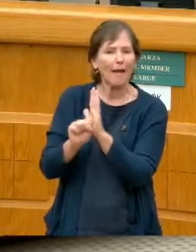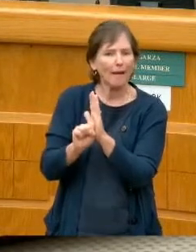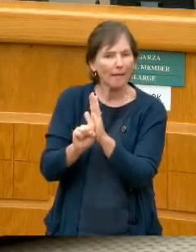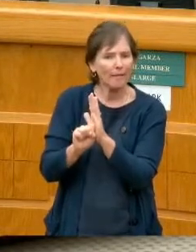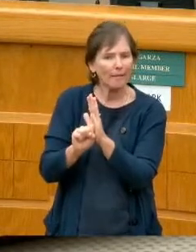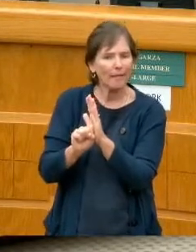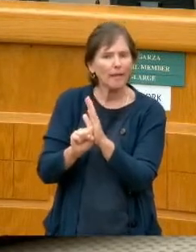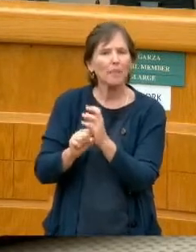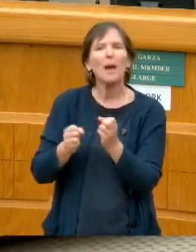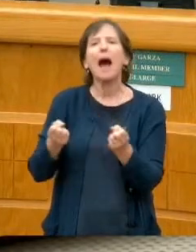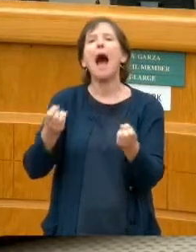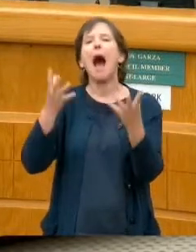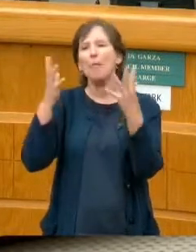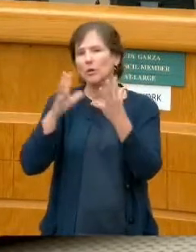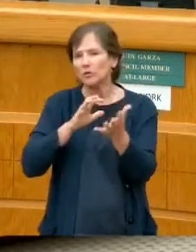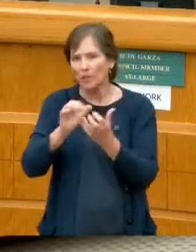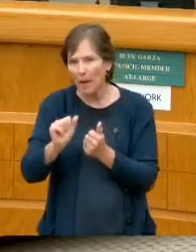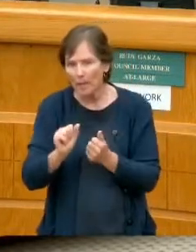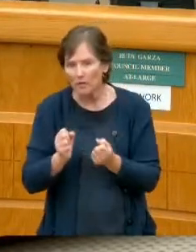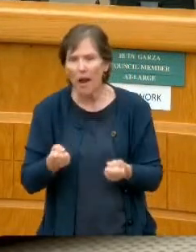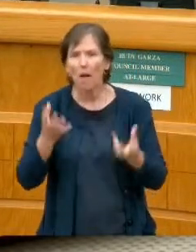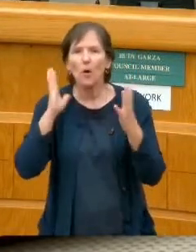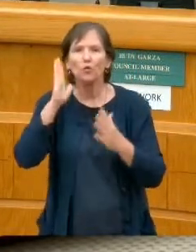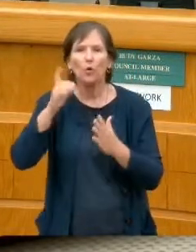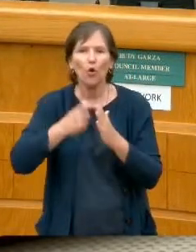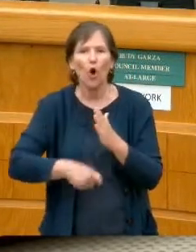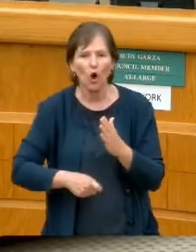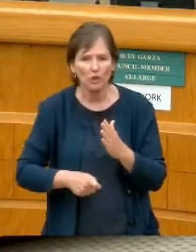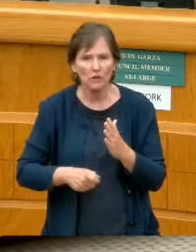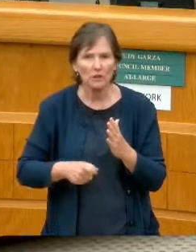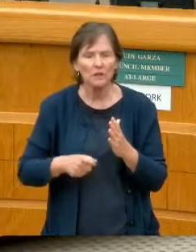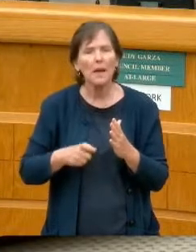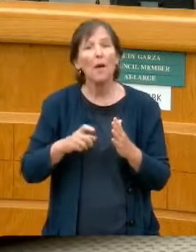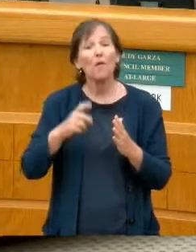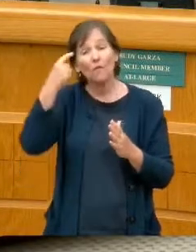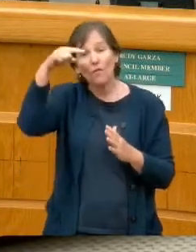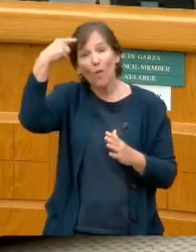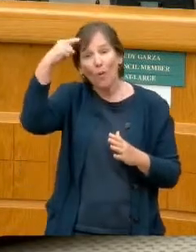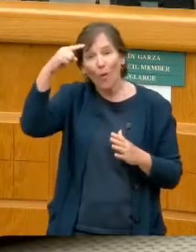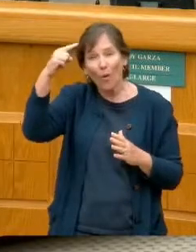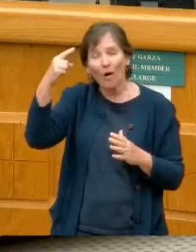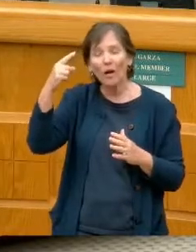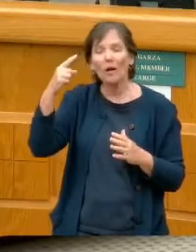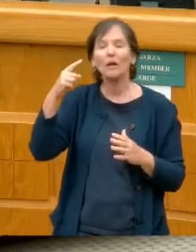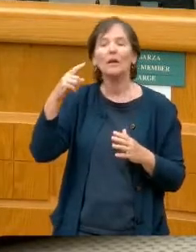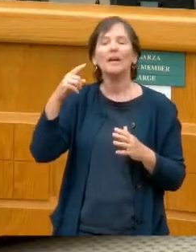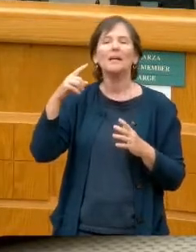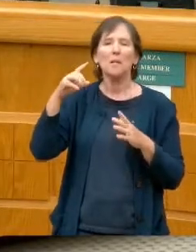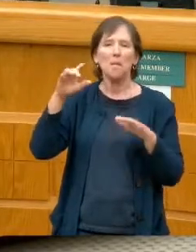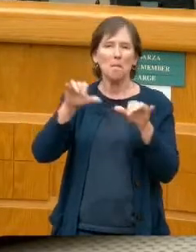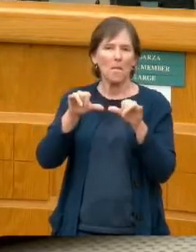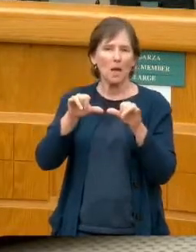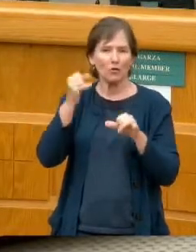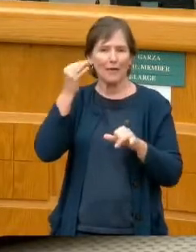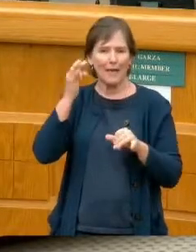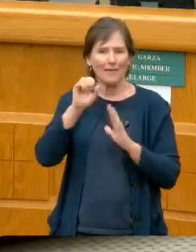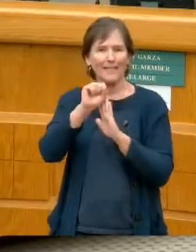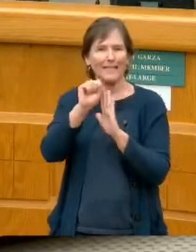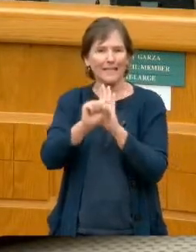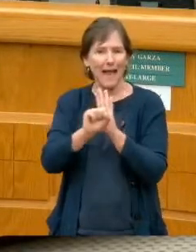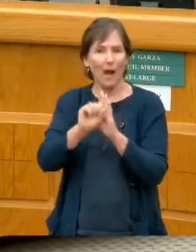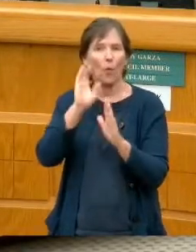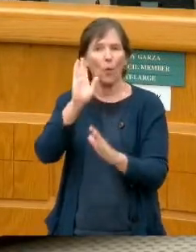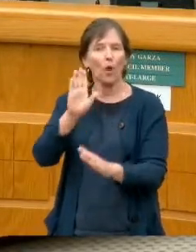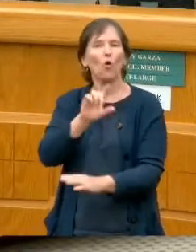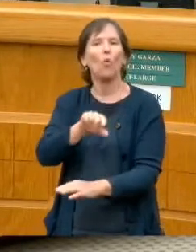our state has met the threshold to qualify for federal disaster assistance. This is, again,